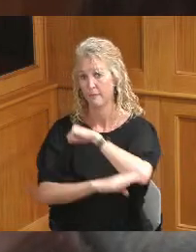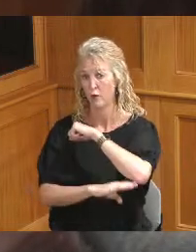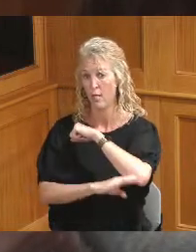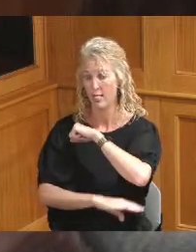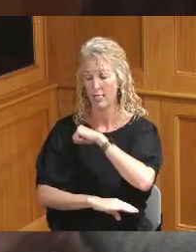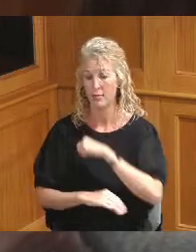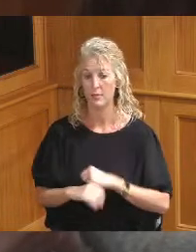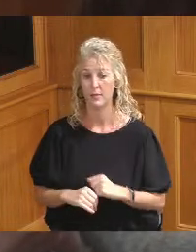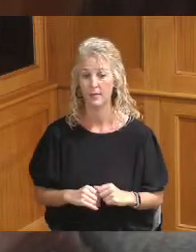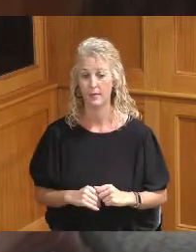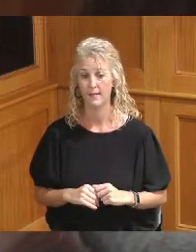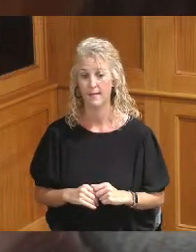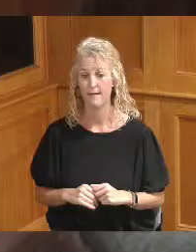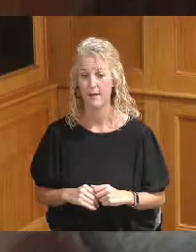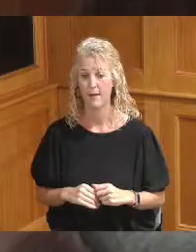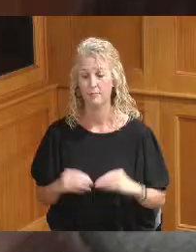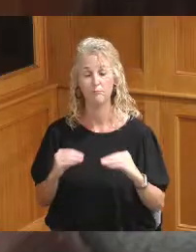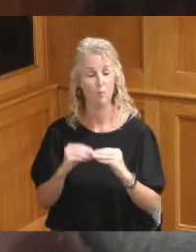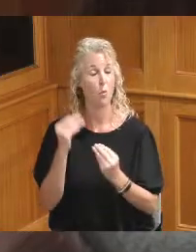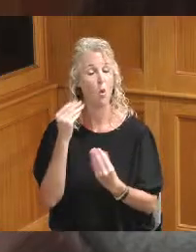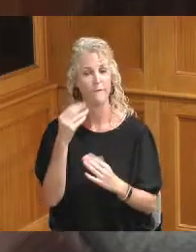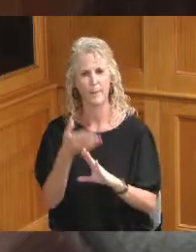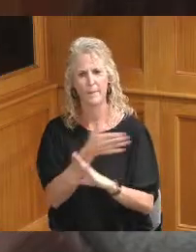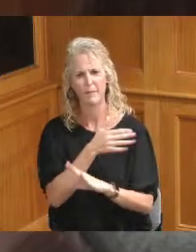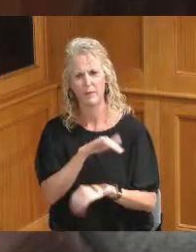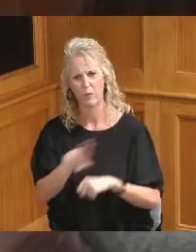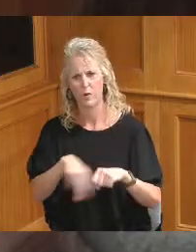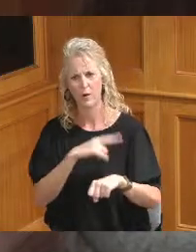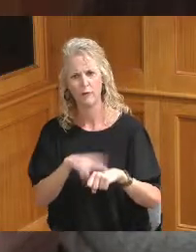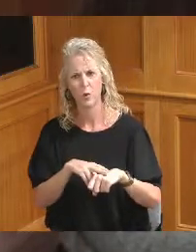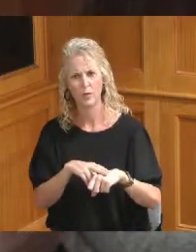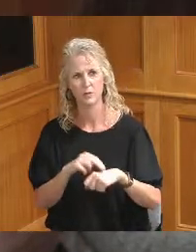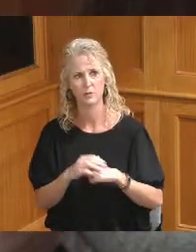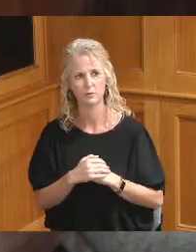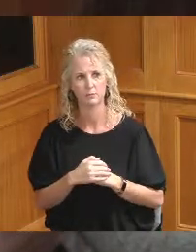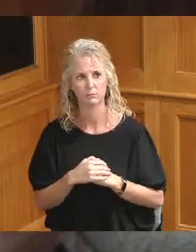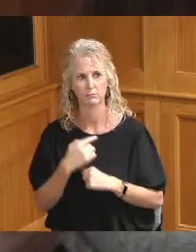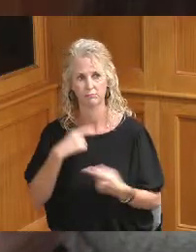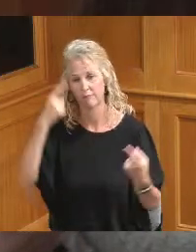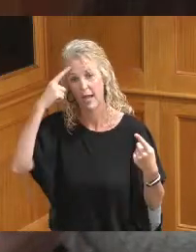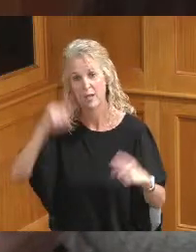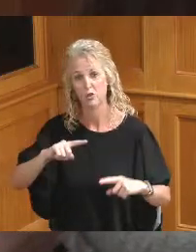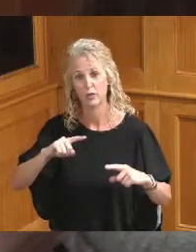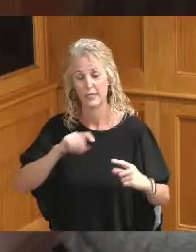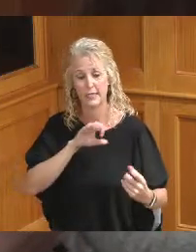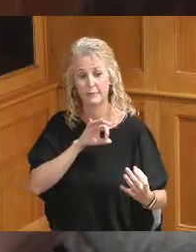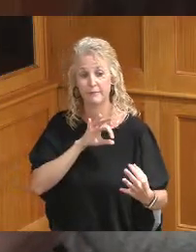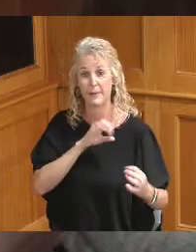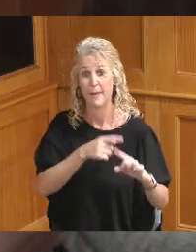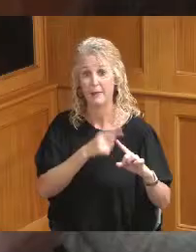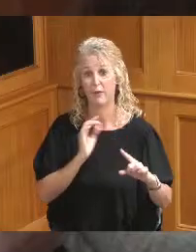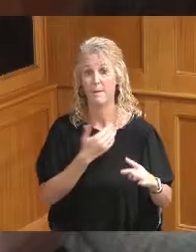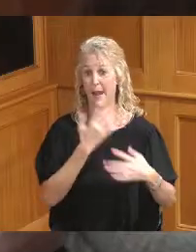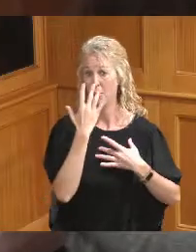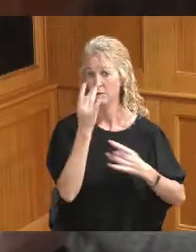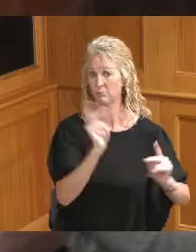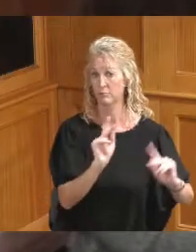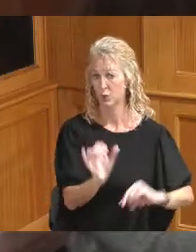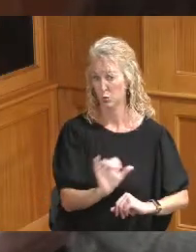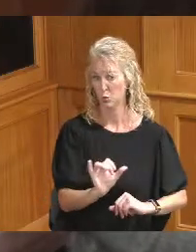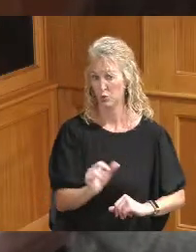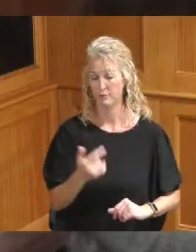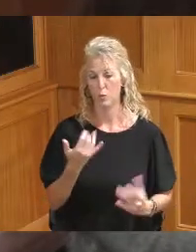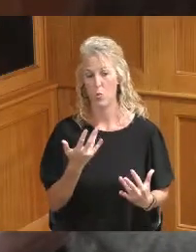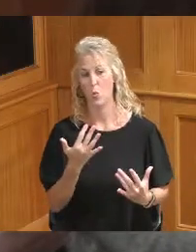November. We can have more information before then. It'd be great to have feedback from the stakeholders. So again, we're